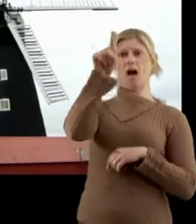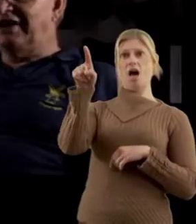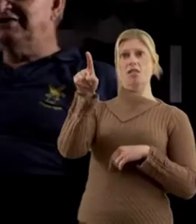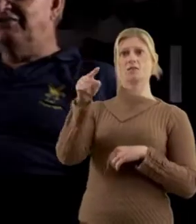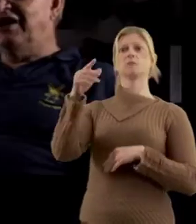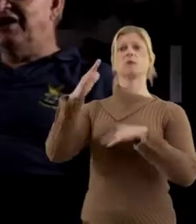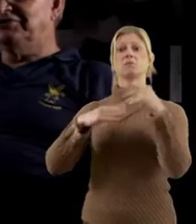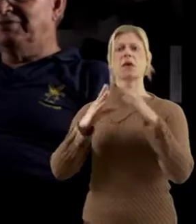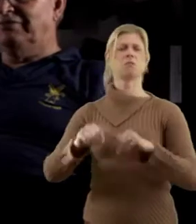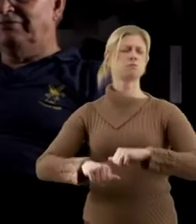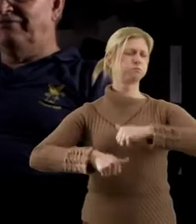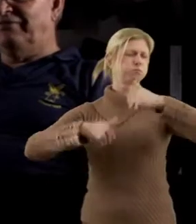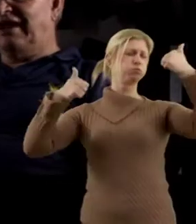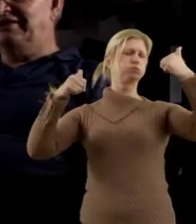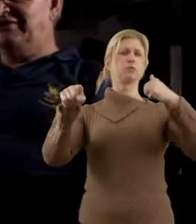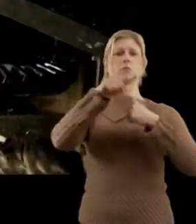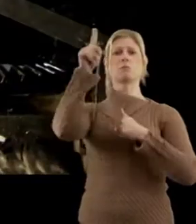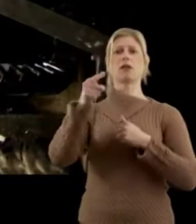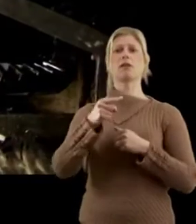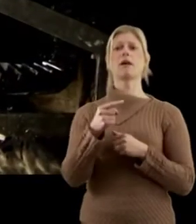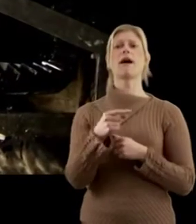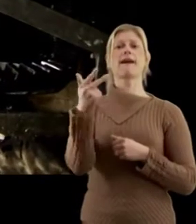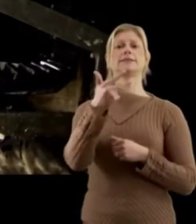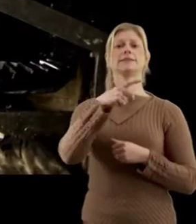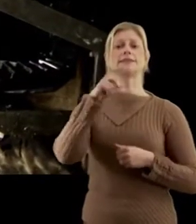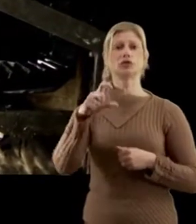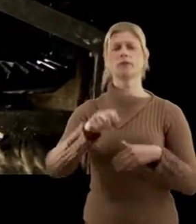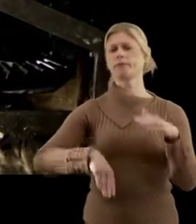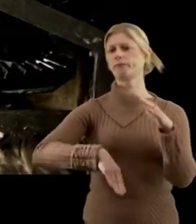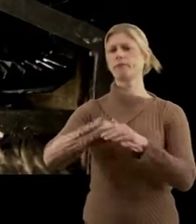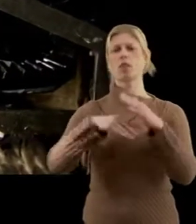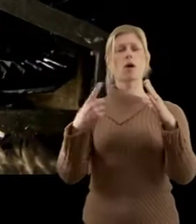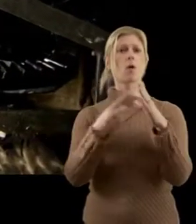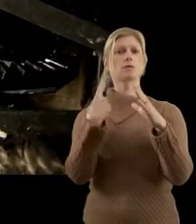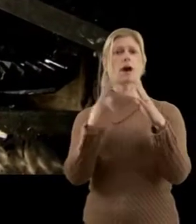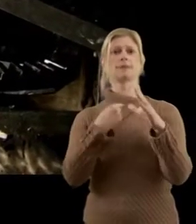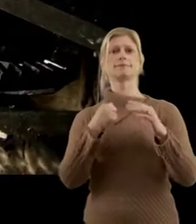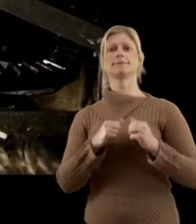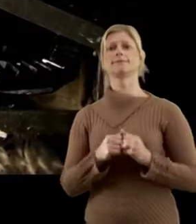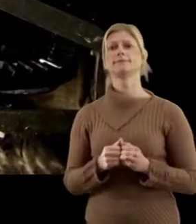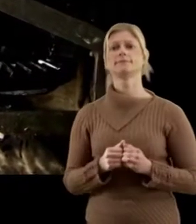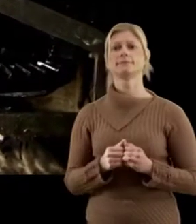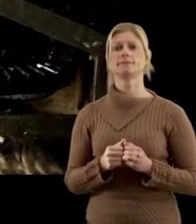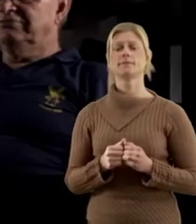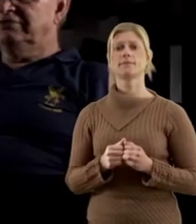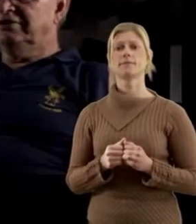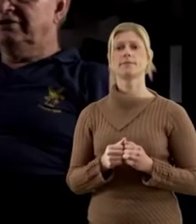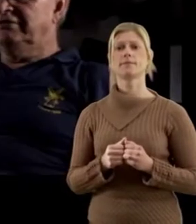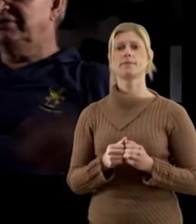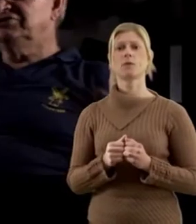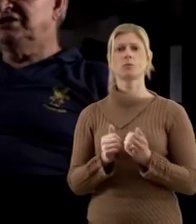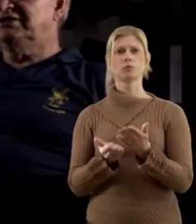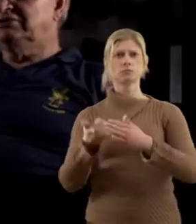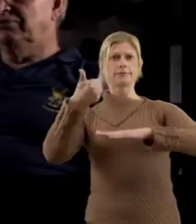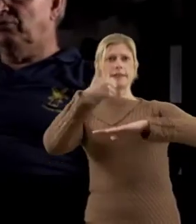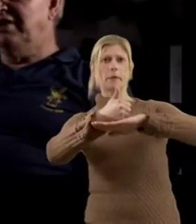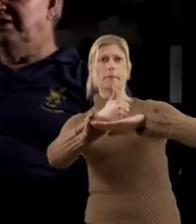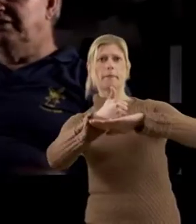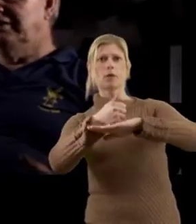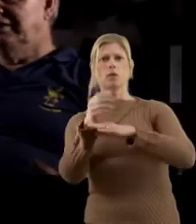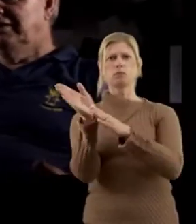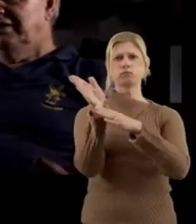as a state-of-the-art mill for the 18th century. It's fully automated, and even in its day, you can, when you set it